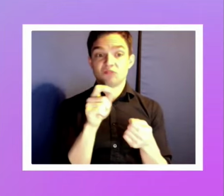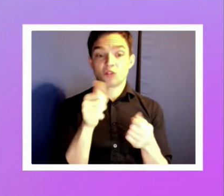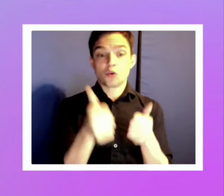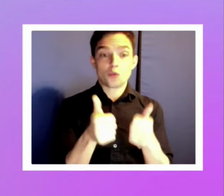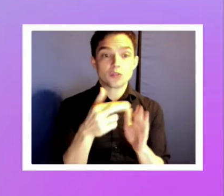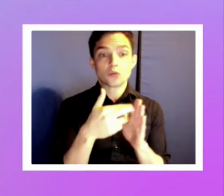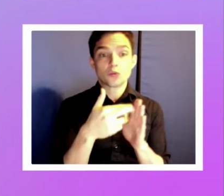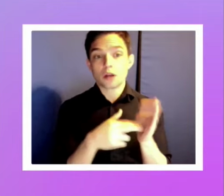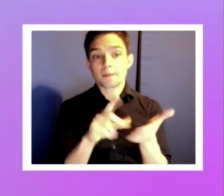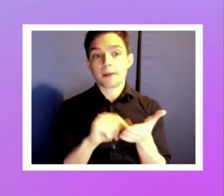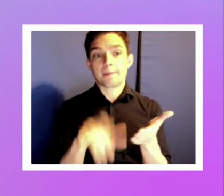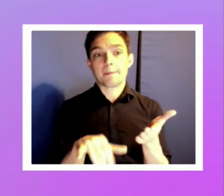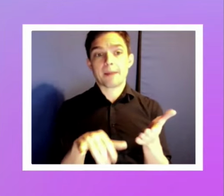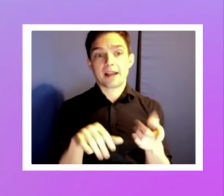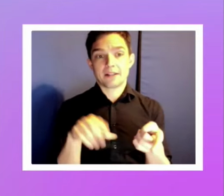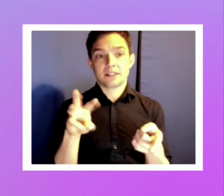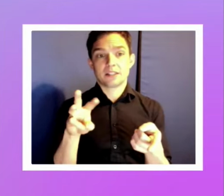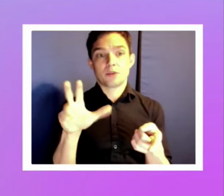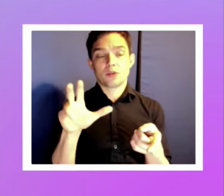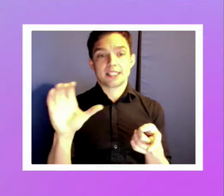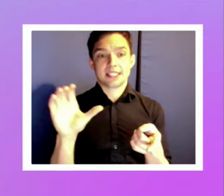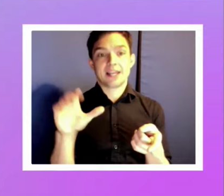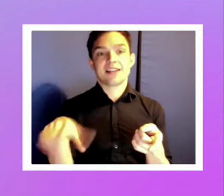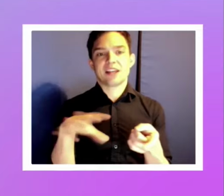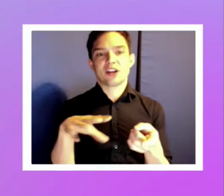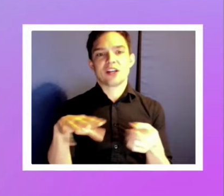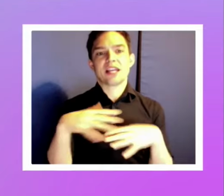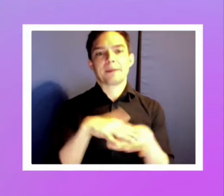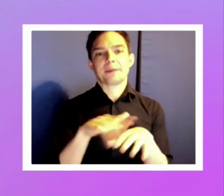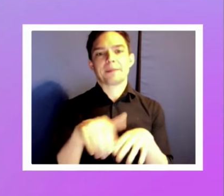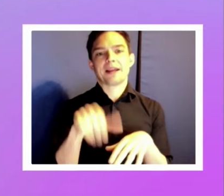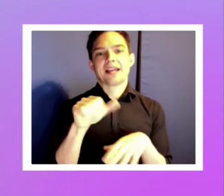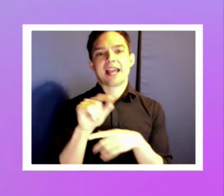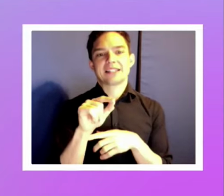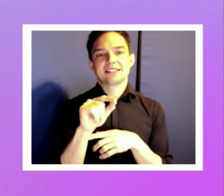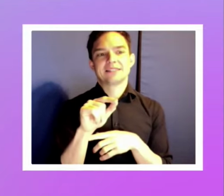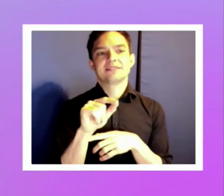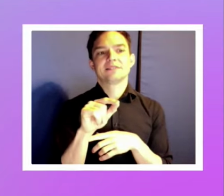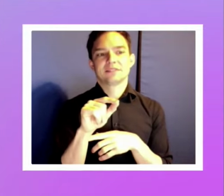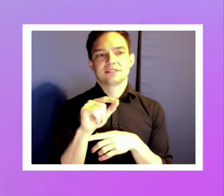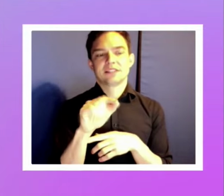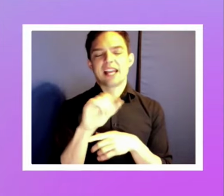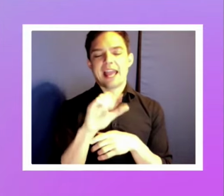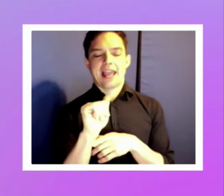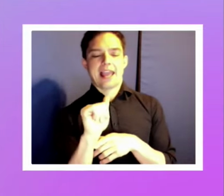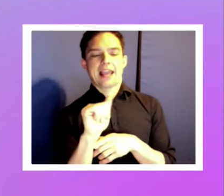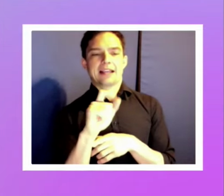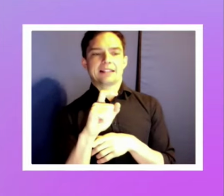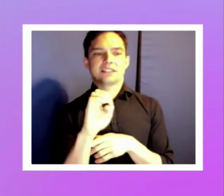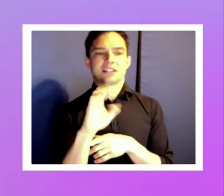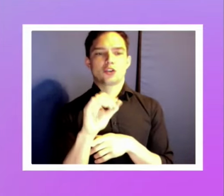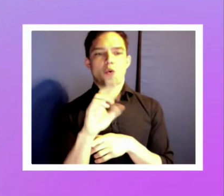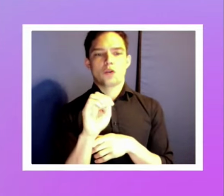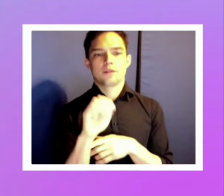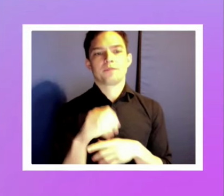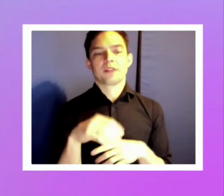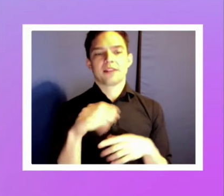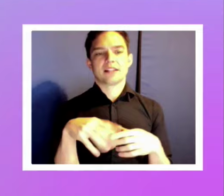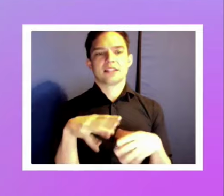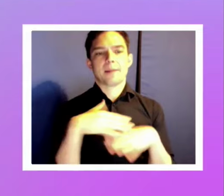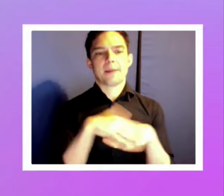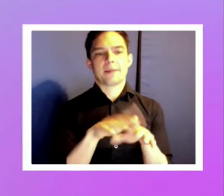published by the W3C are implemented by X4. This has resulted in a number of new